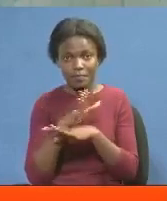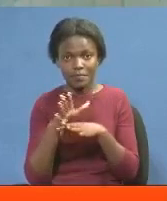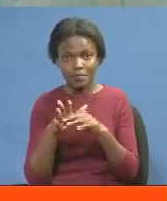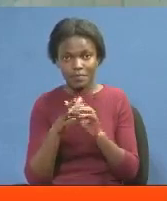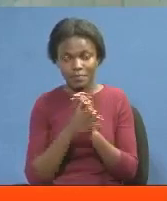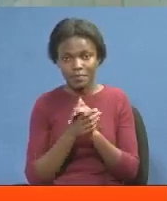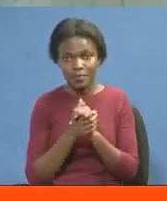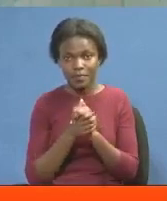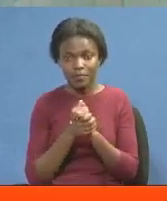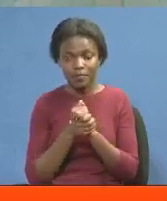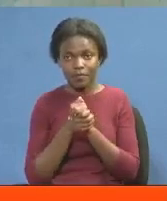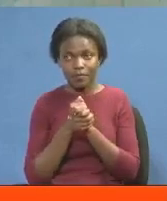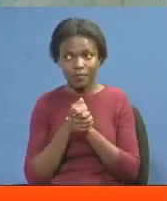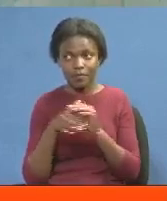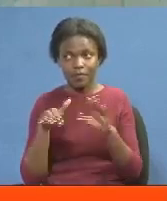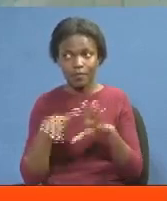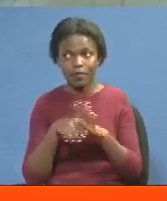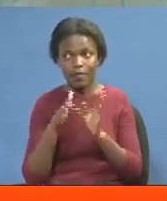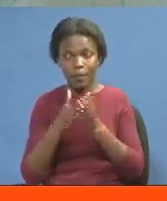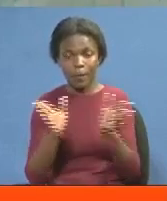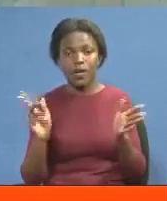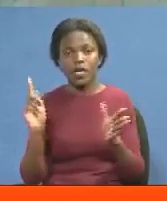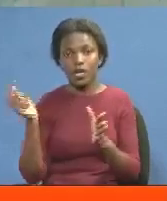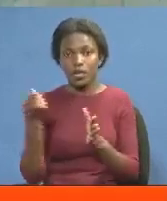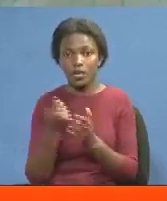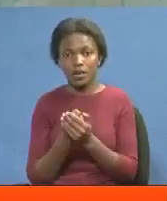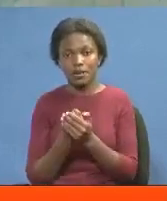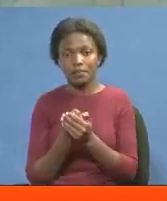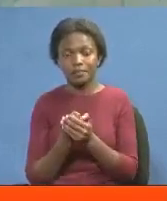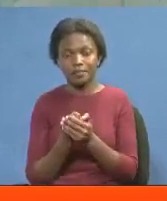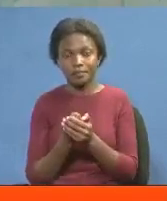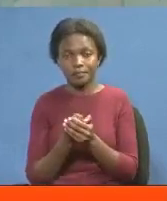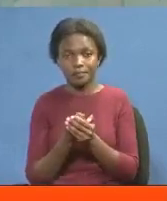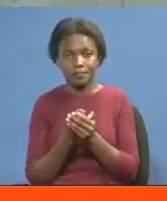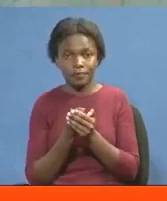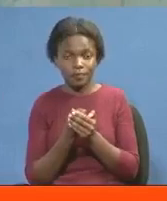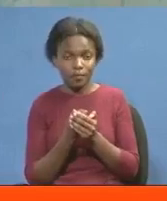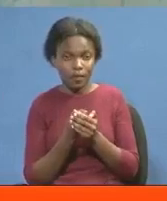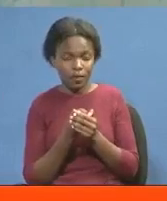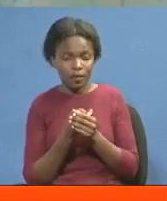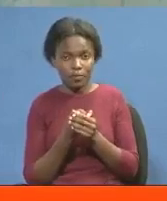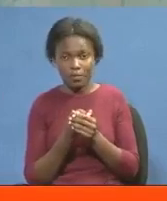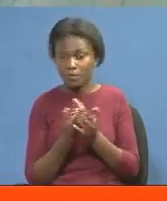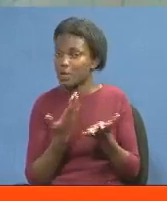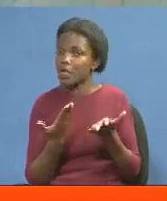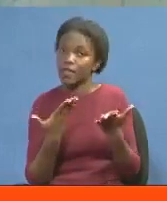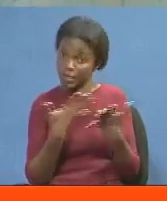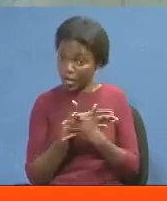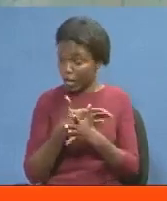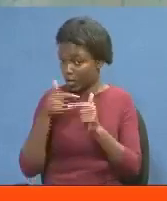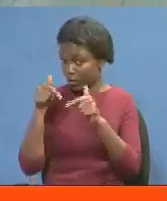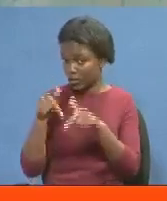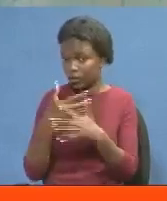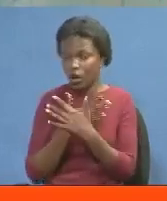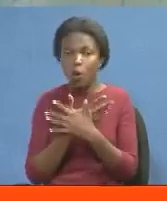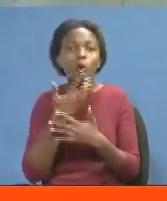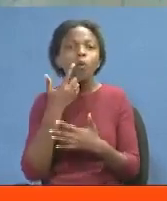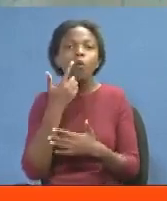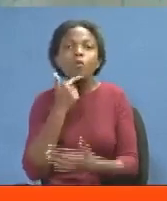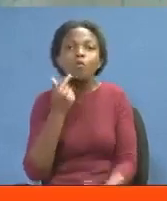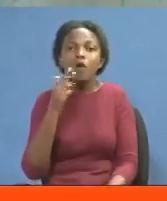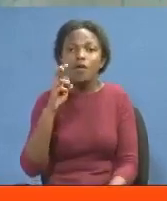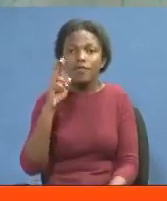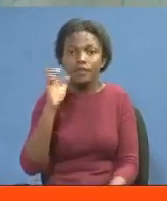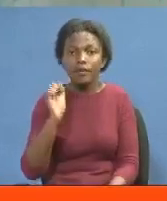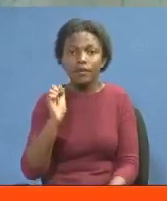says, in the entire Republic of Kenya, mm-hmm. he could say, by midnight of tonight, anyone that is called a refugee in the